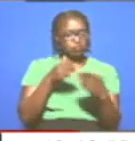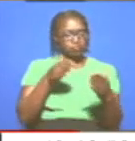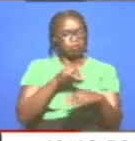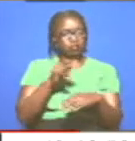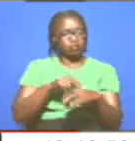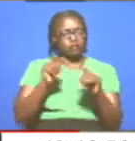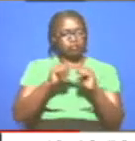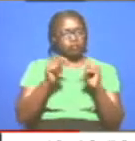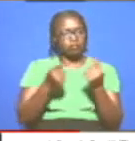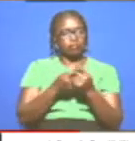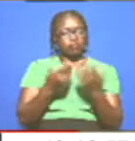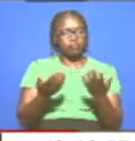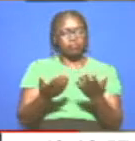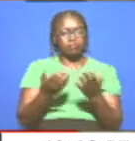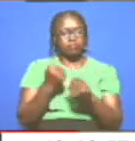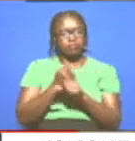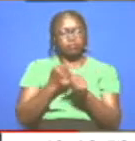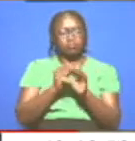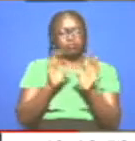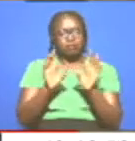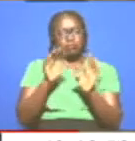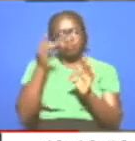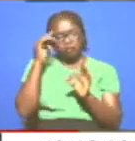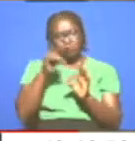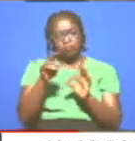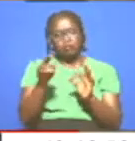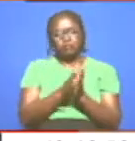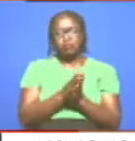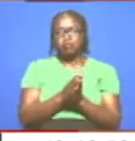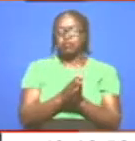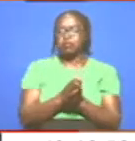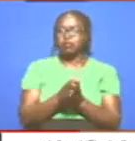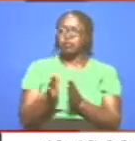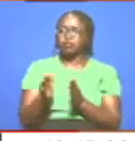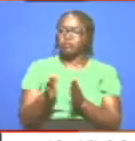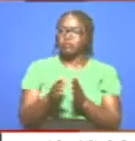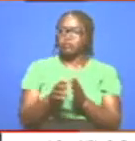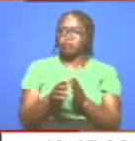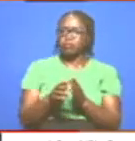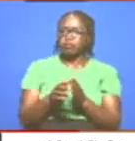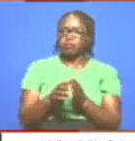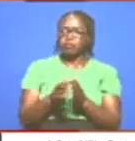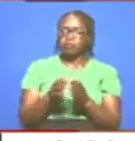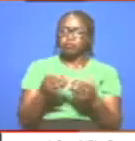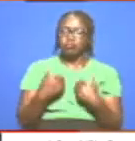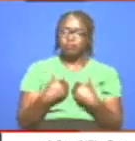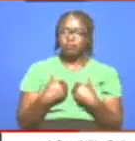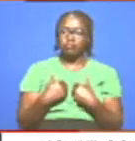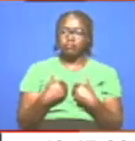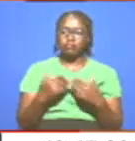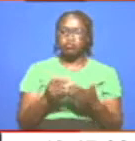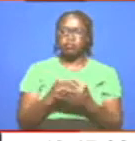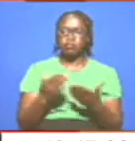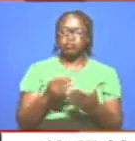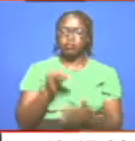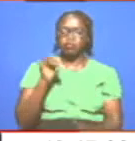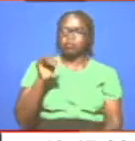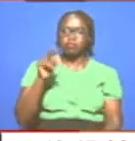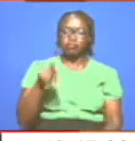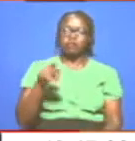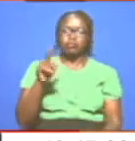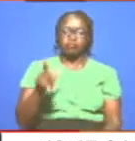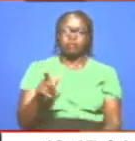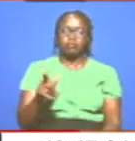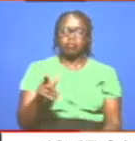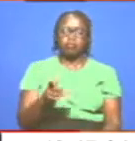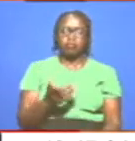this elite league would work. Elite league is like we need to have something like IPL, those kind of tournaments,